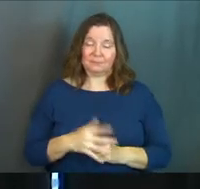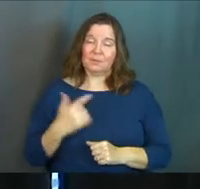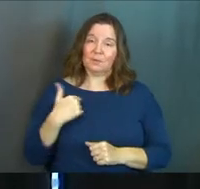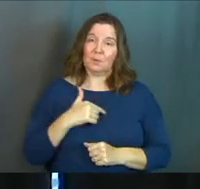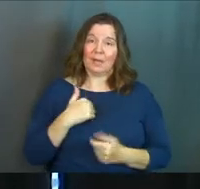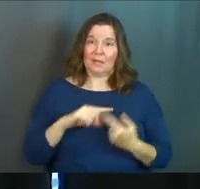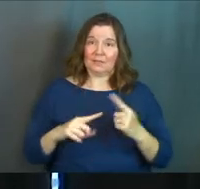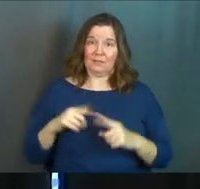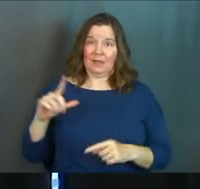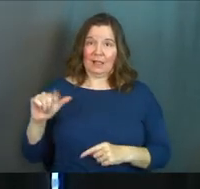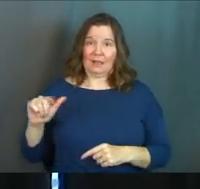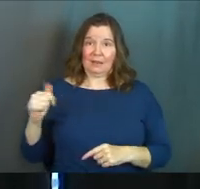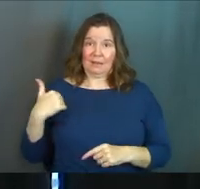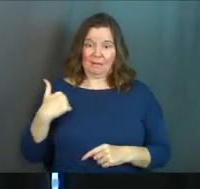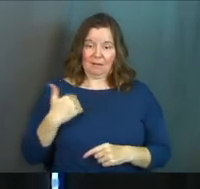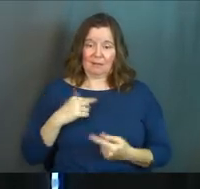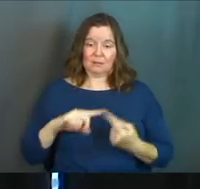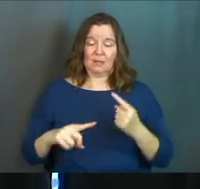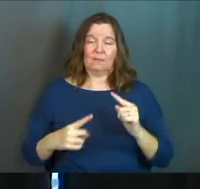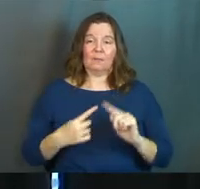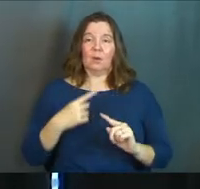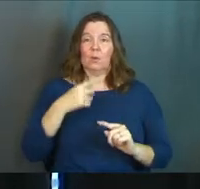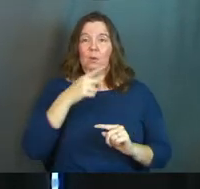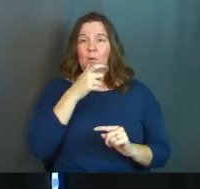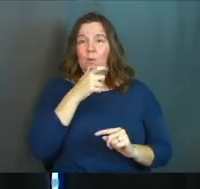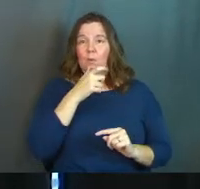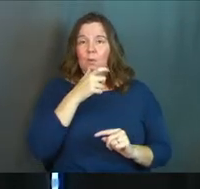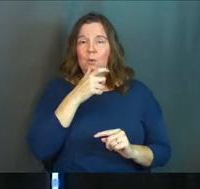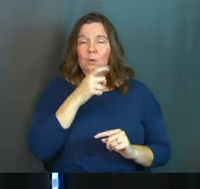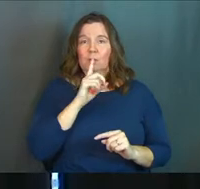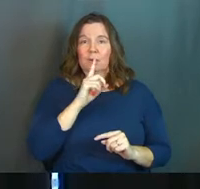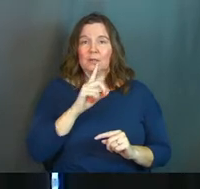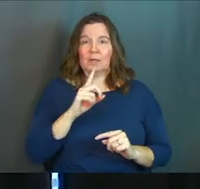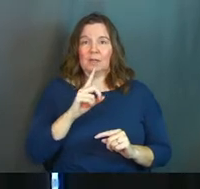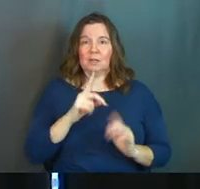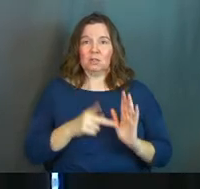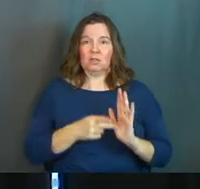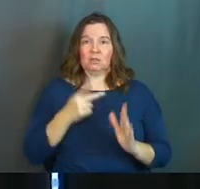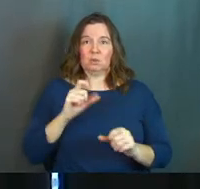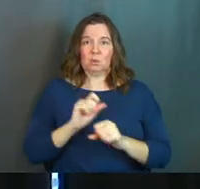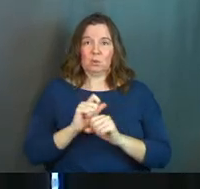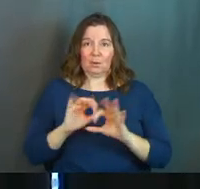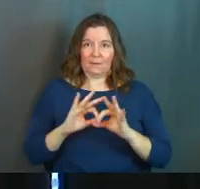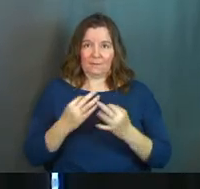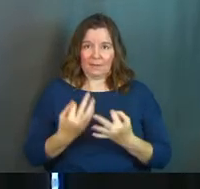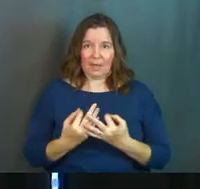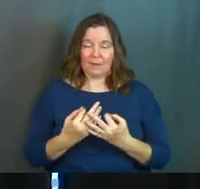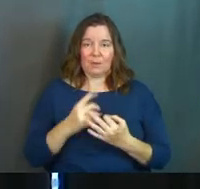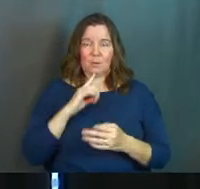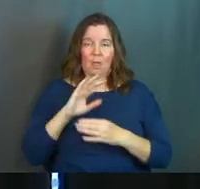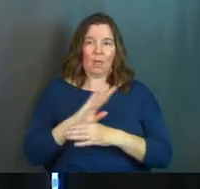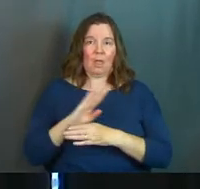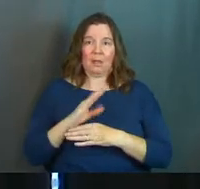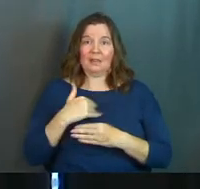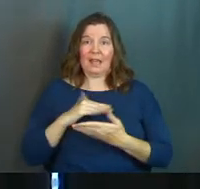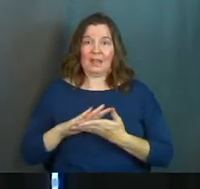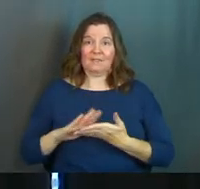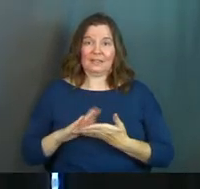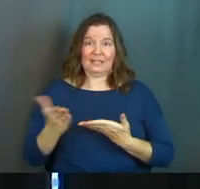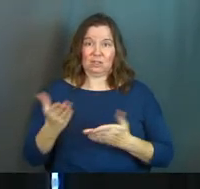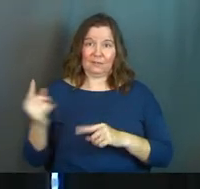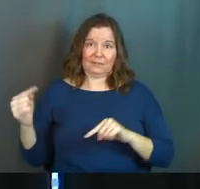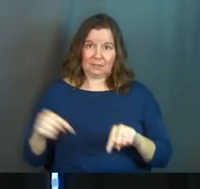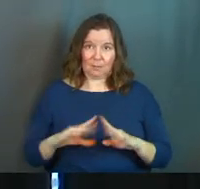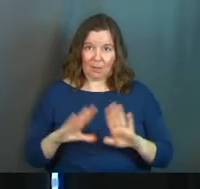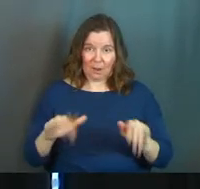We had some friends. Linda and I have some friends who they're dual career family and super busy, and they have a cleaning service